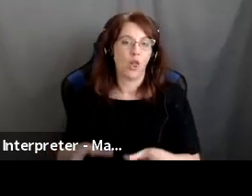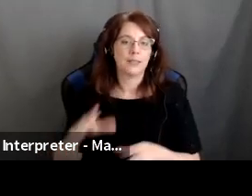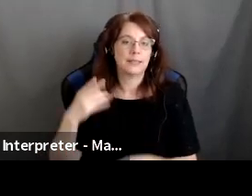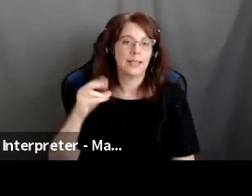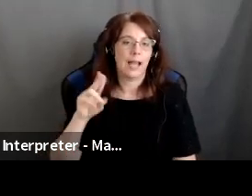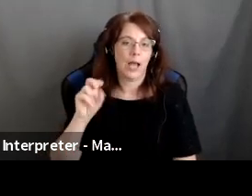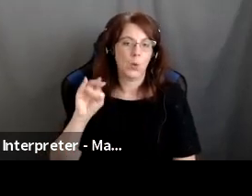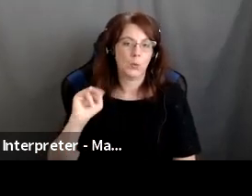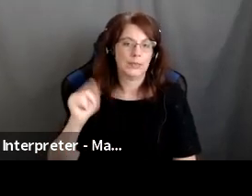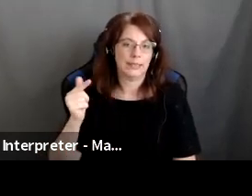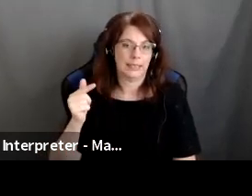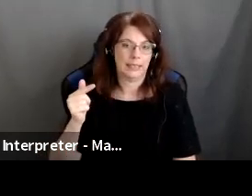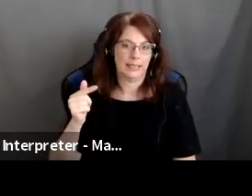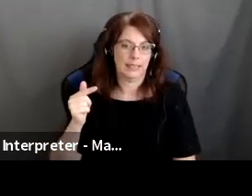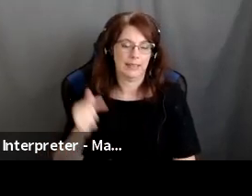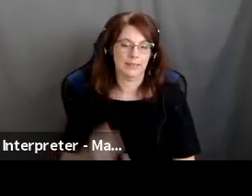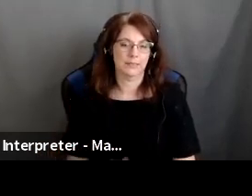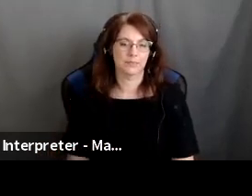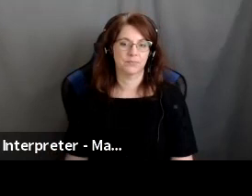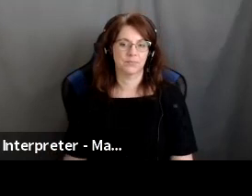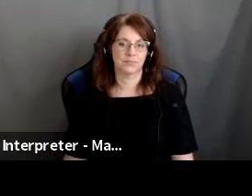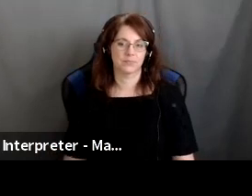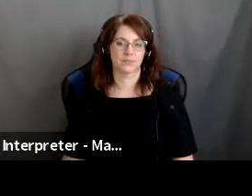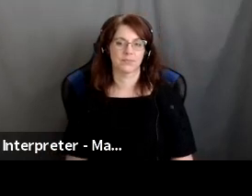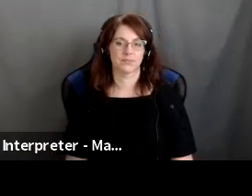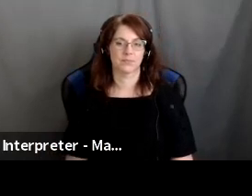was at the time, not currently.